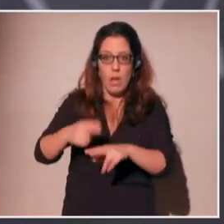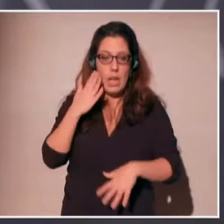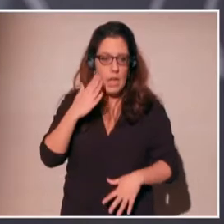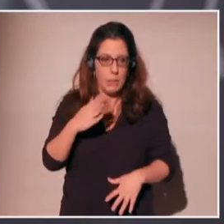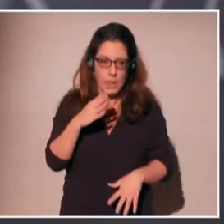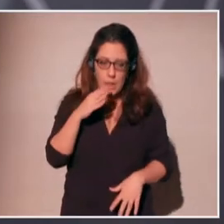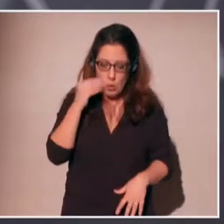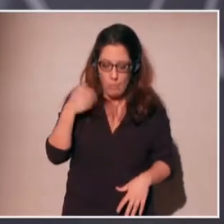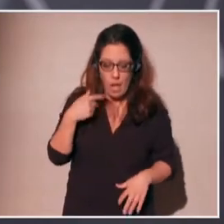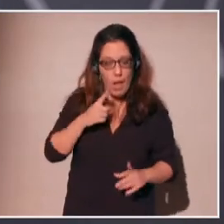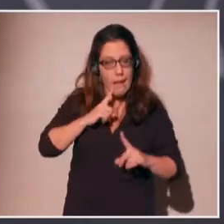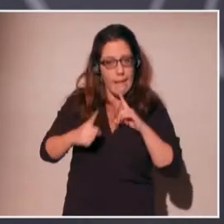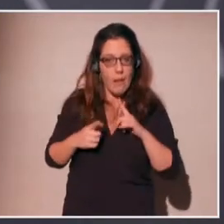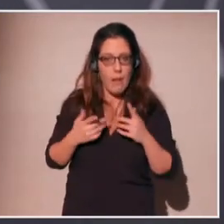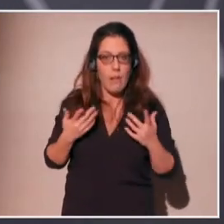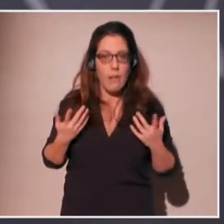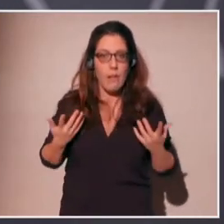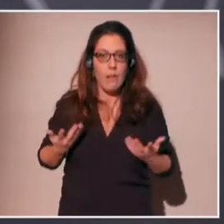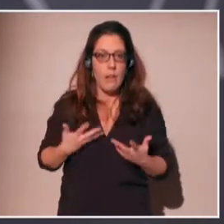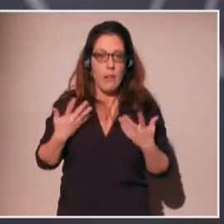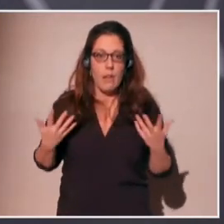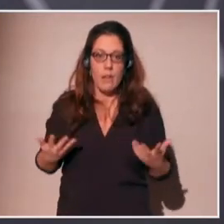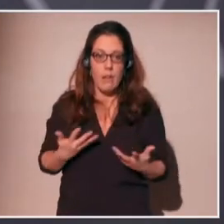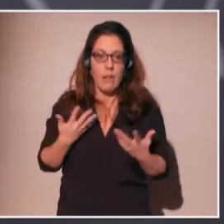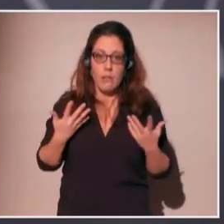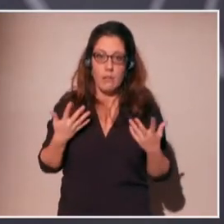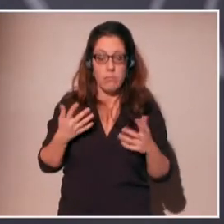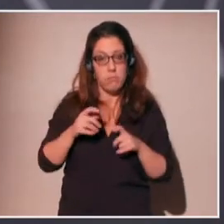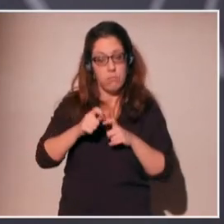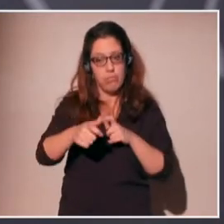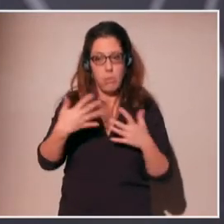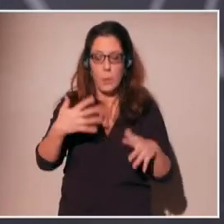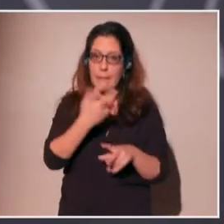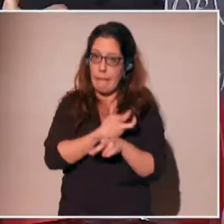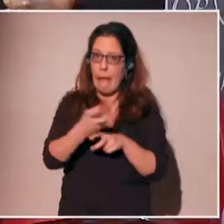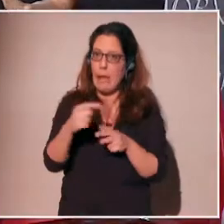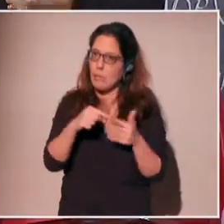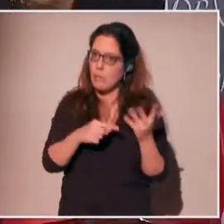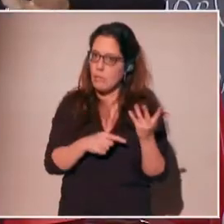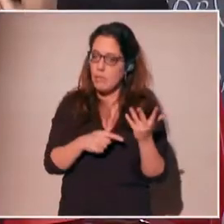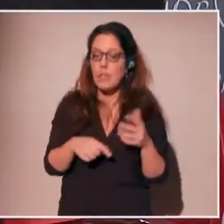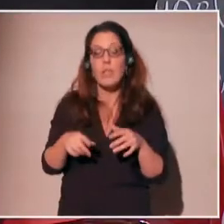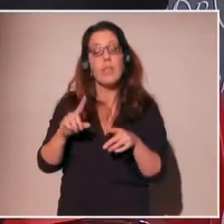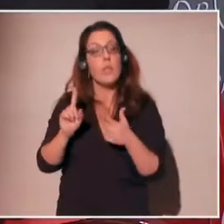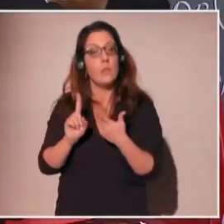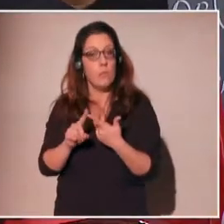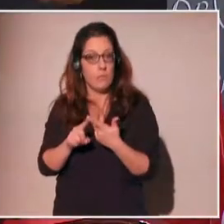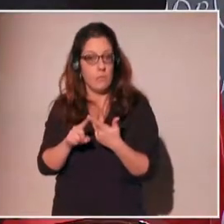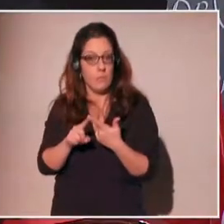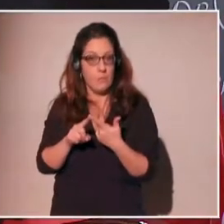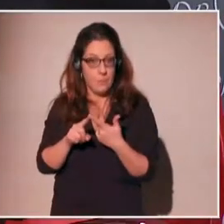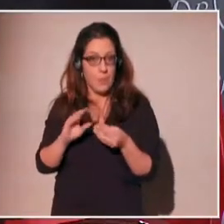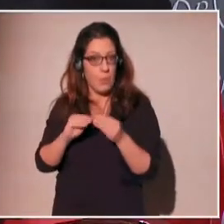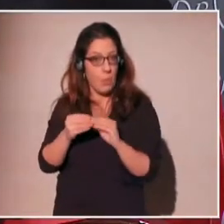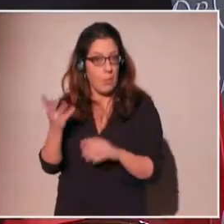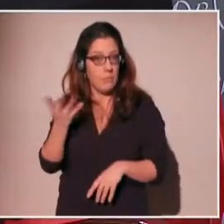highly risky and profound. Second is it could be very inefficient, which drives up